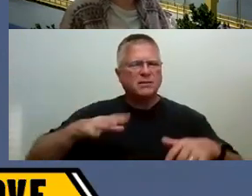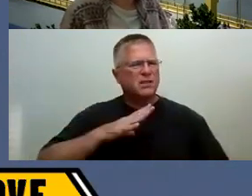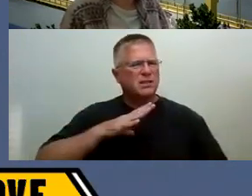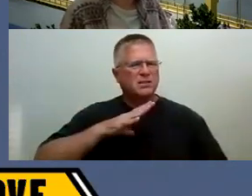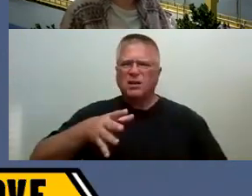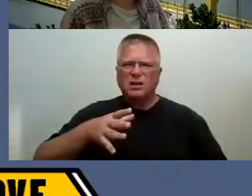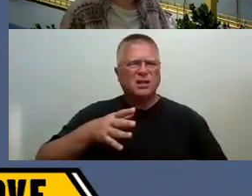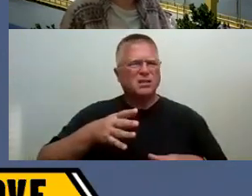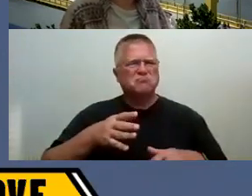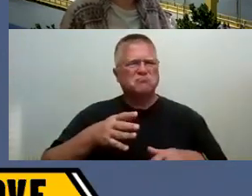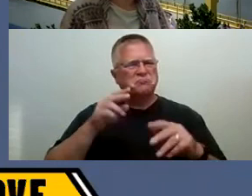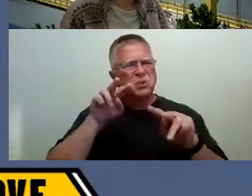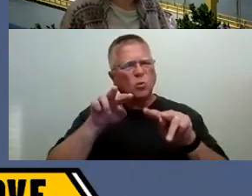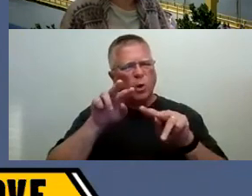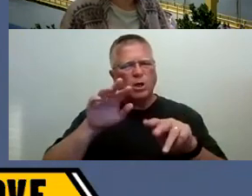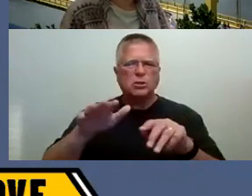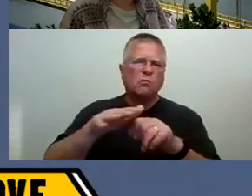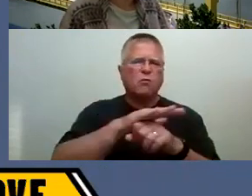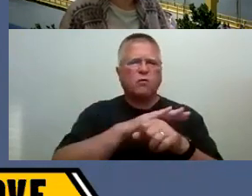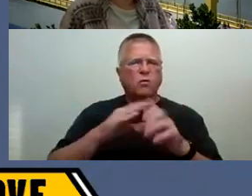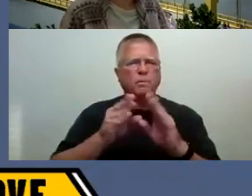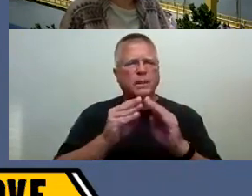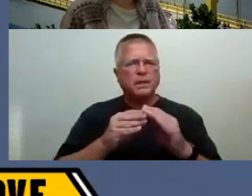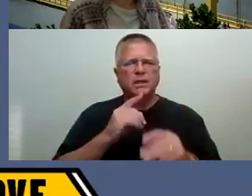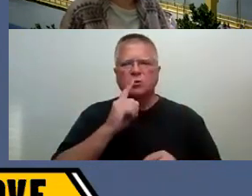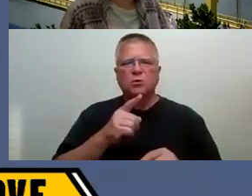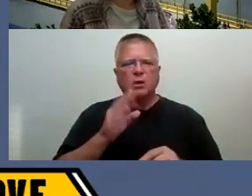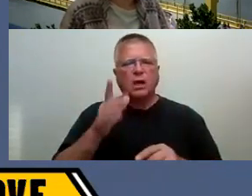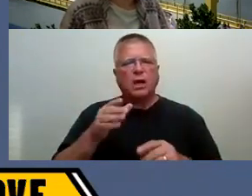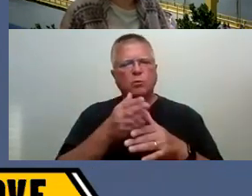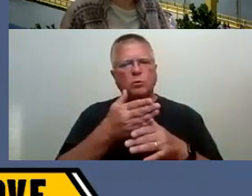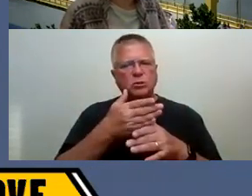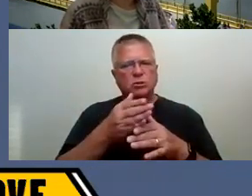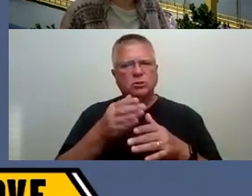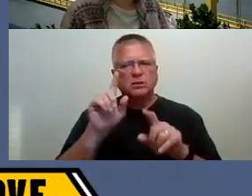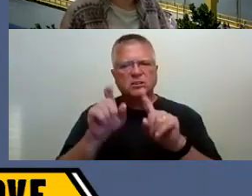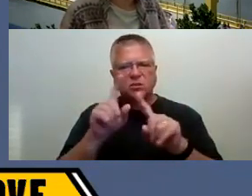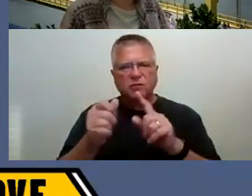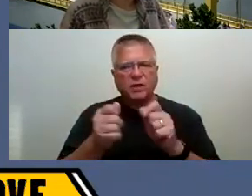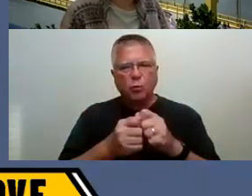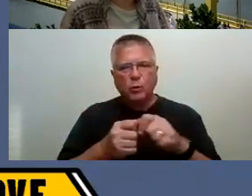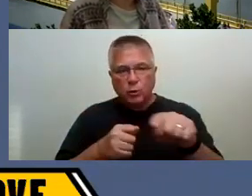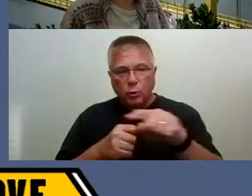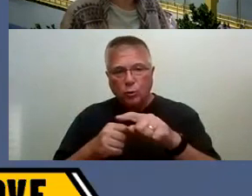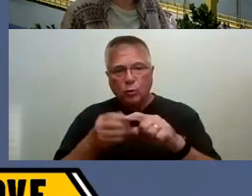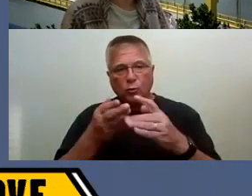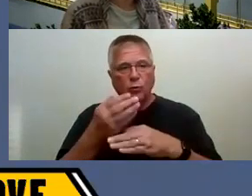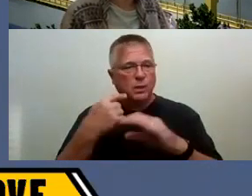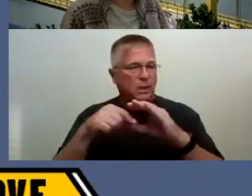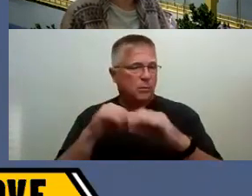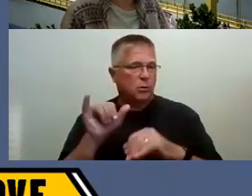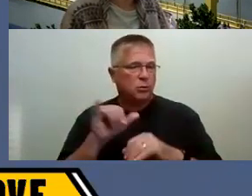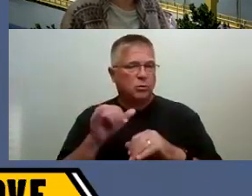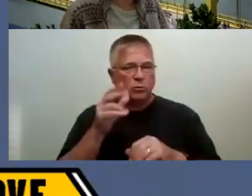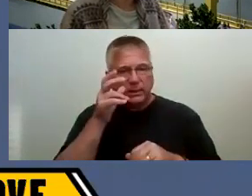the whole meeting, and then I'll be sure to also share a survey with you via email as well, so we can hear more of your feedback.